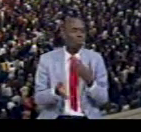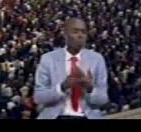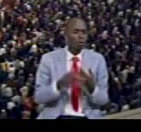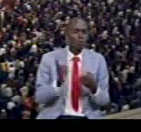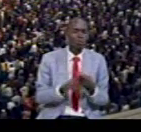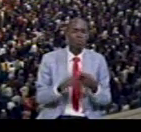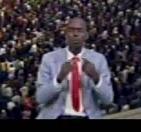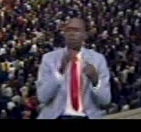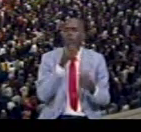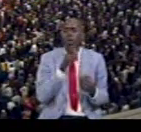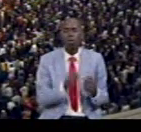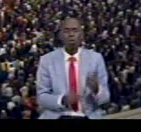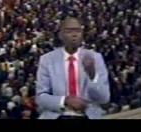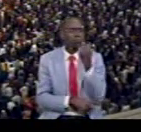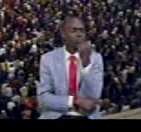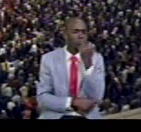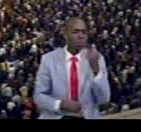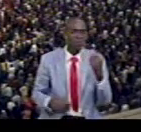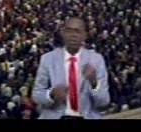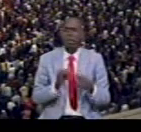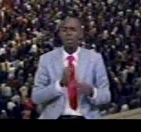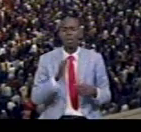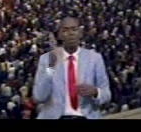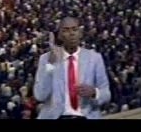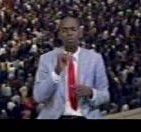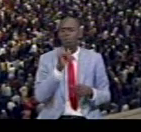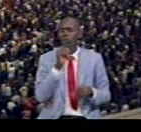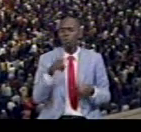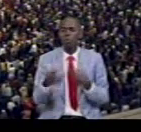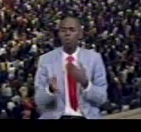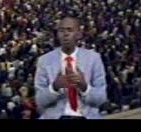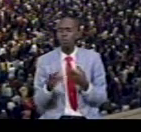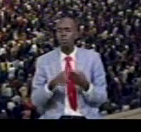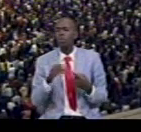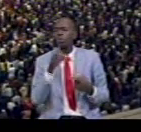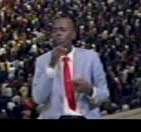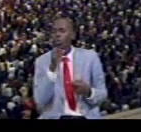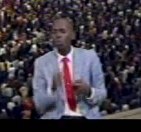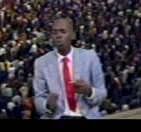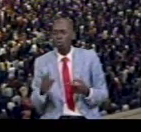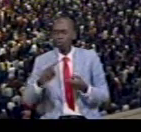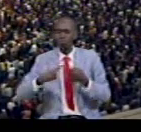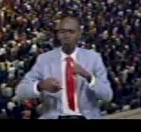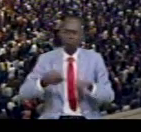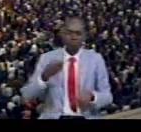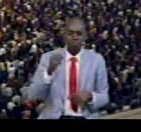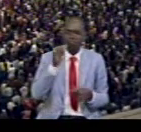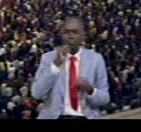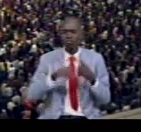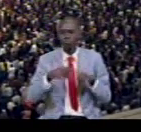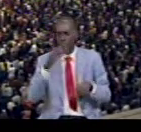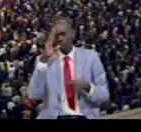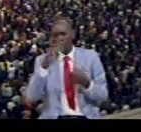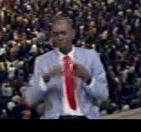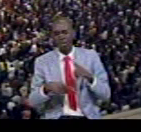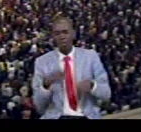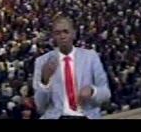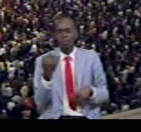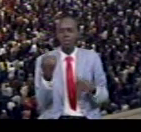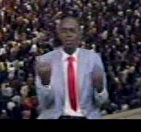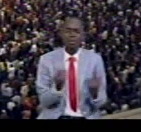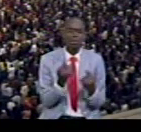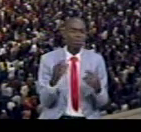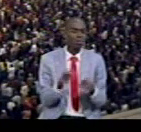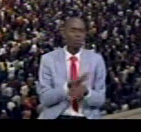I am not going to go out of the cover of the blood that washed me. the blood that cleansed me. I will not step out of